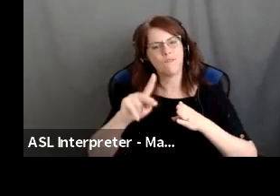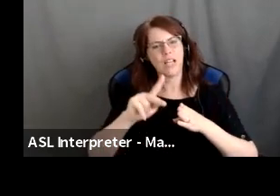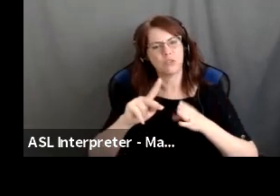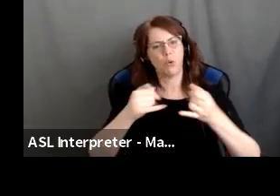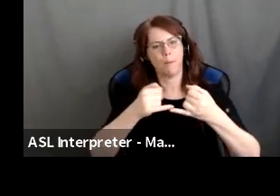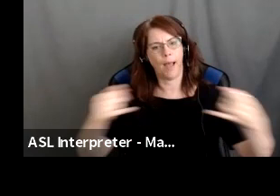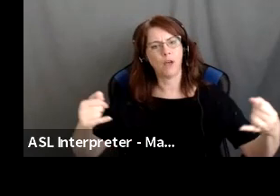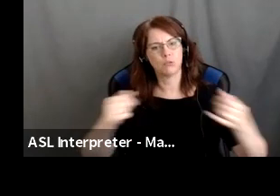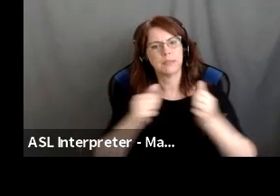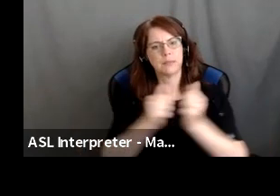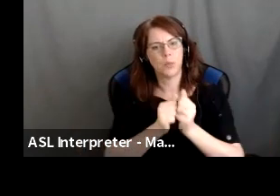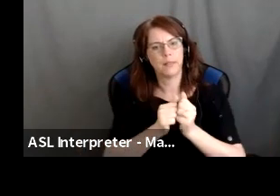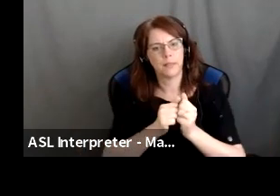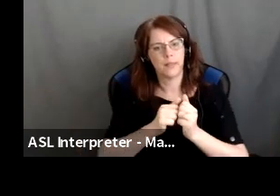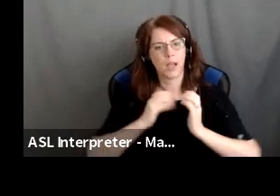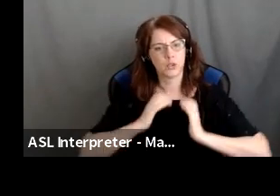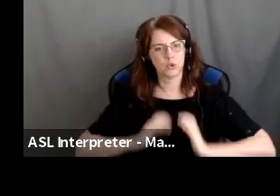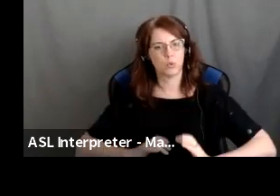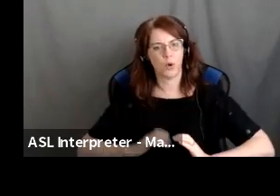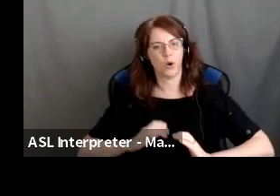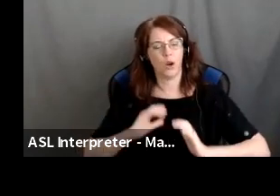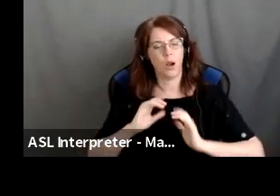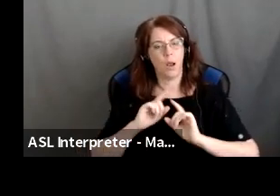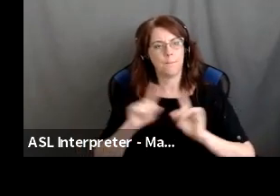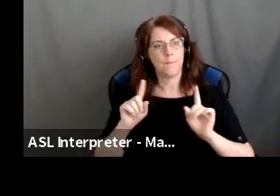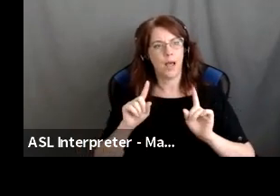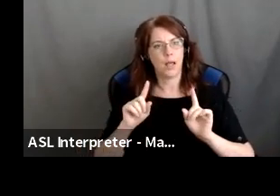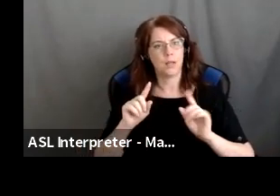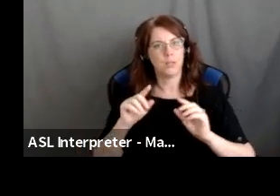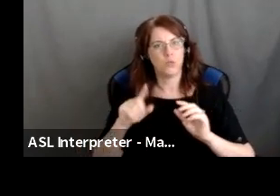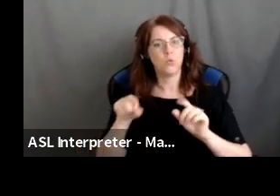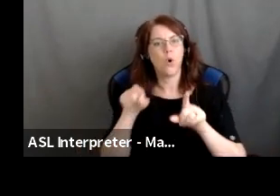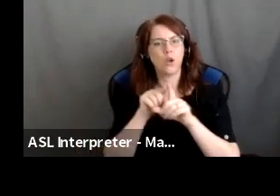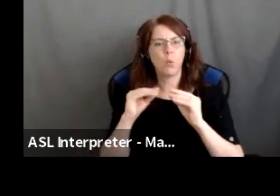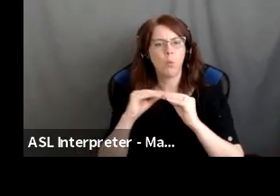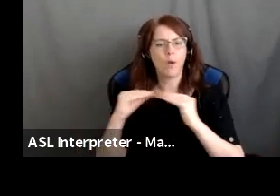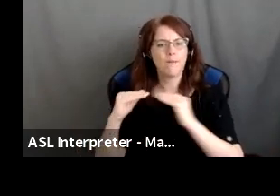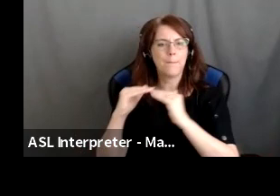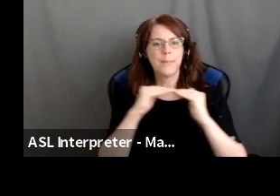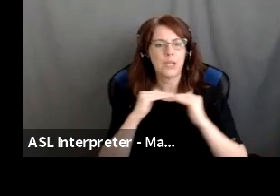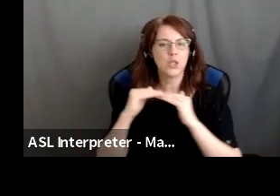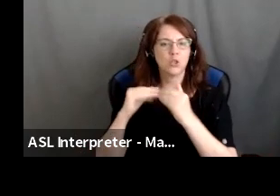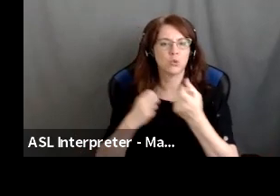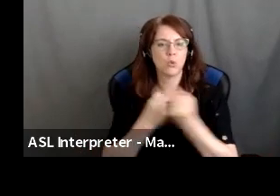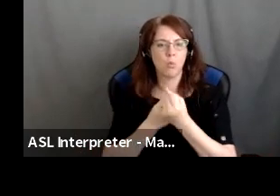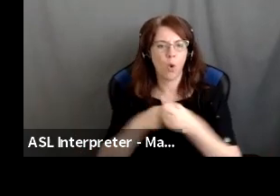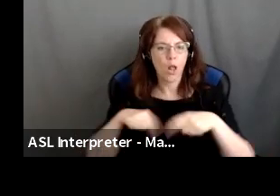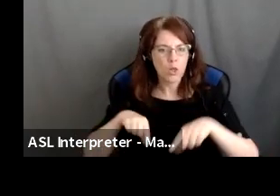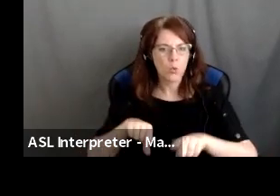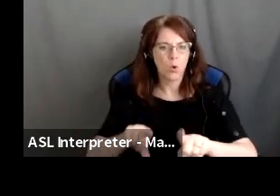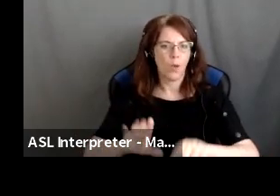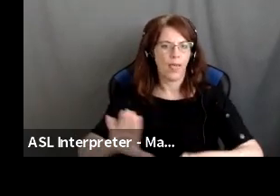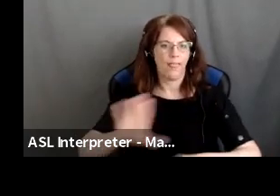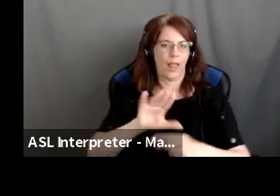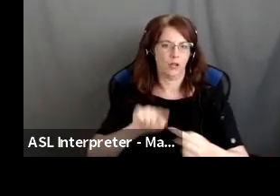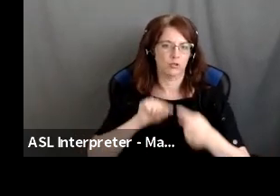boundaries with your consumer, but you are more their peers too, and peer supporting them through their struggles, because it might be a